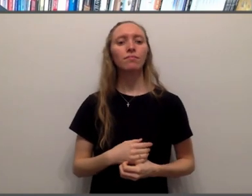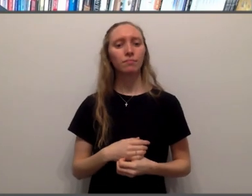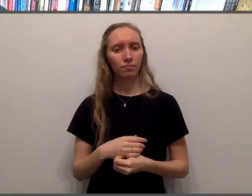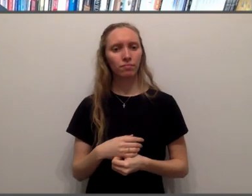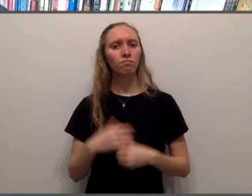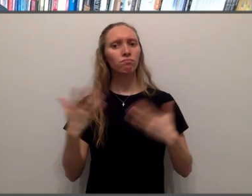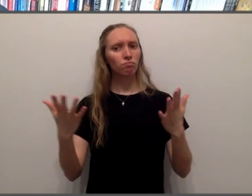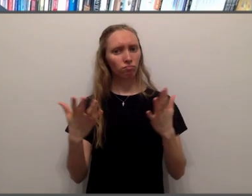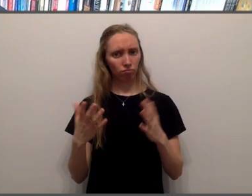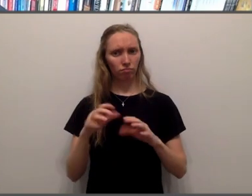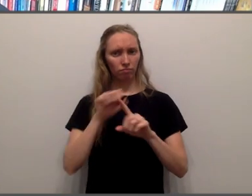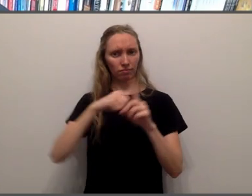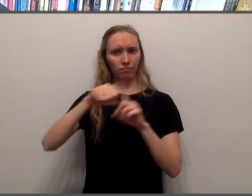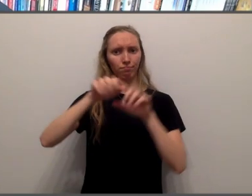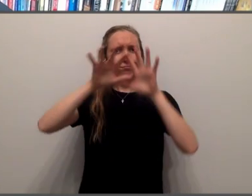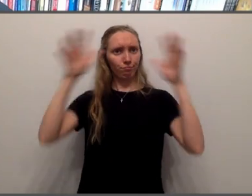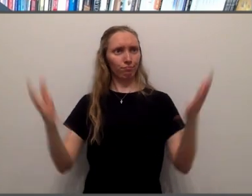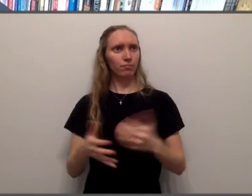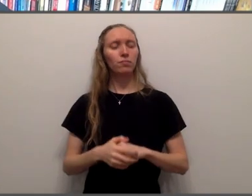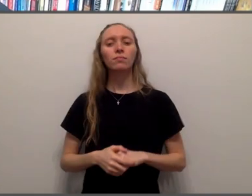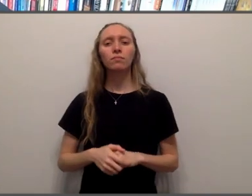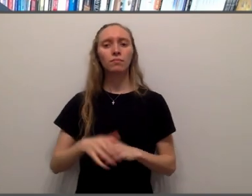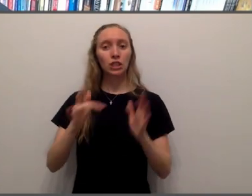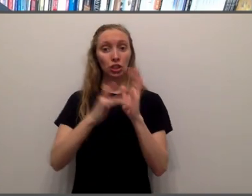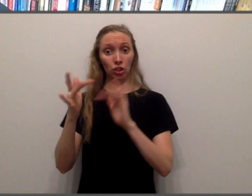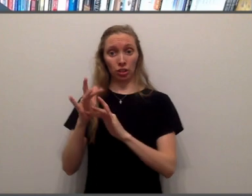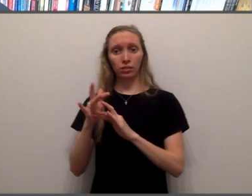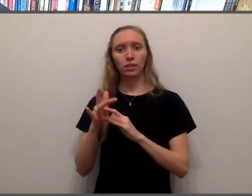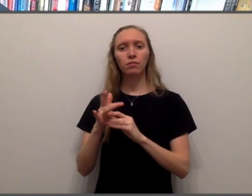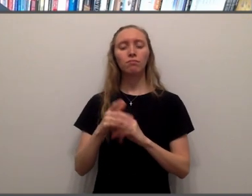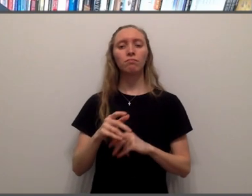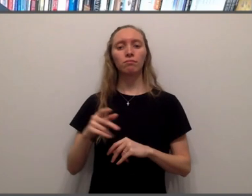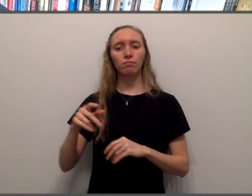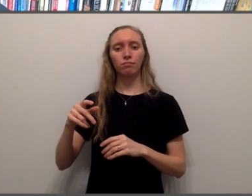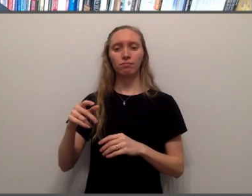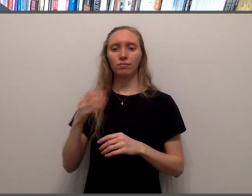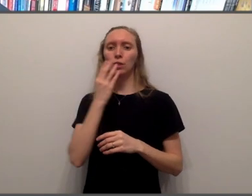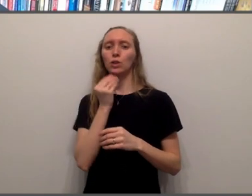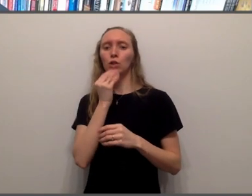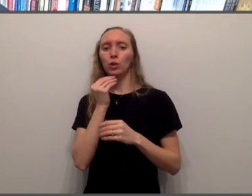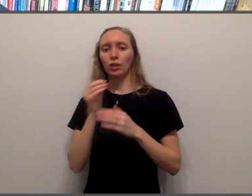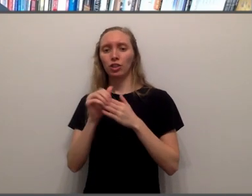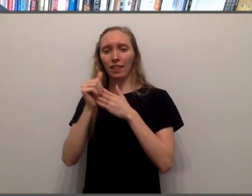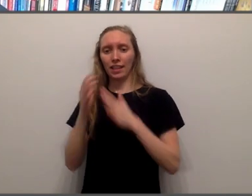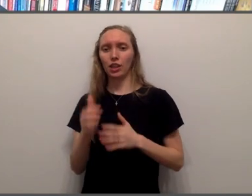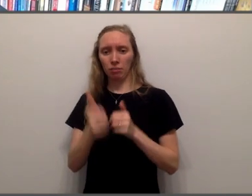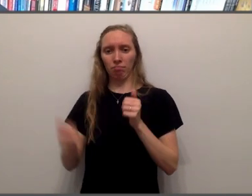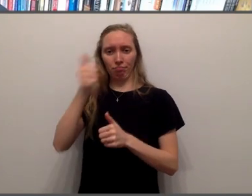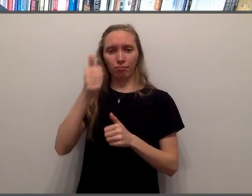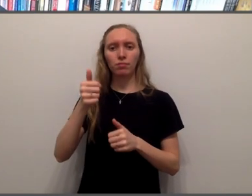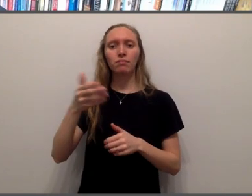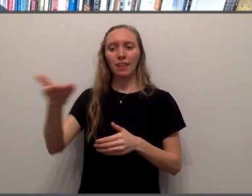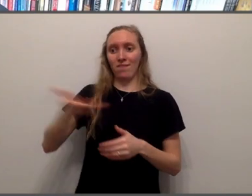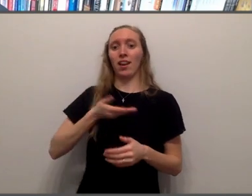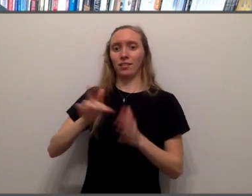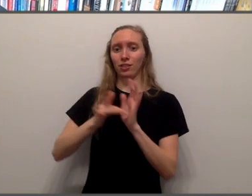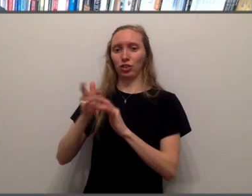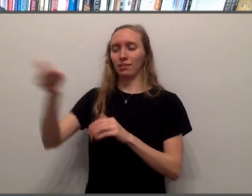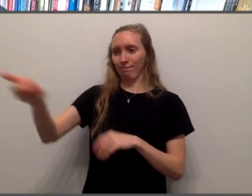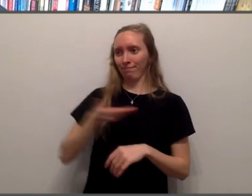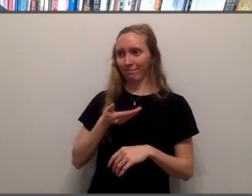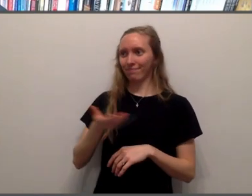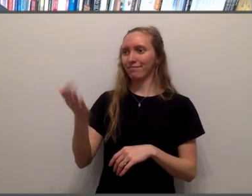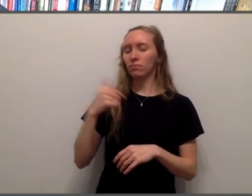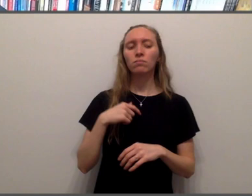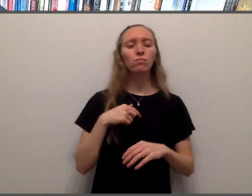by some Pharisees. And when Jesus gets there, he notices that everybody is looking for an